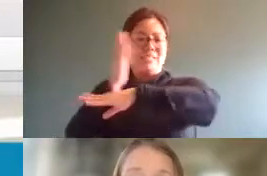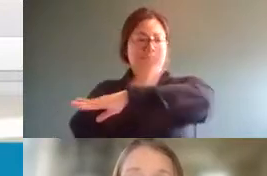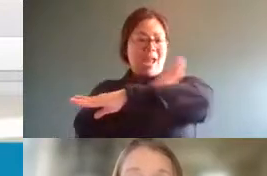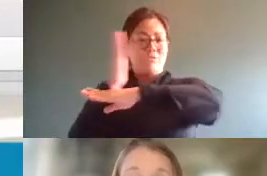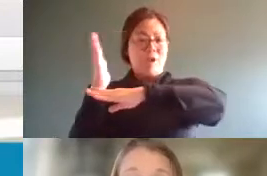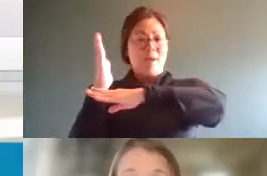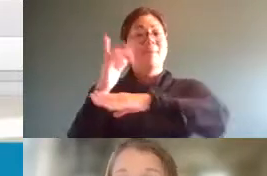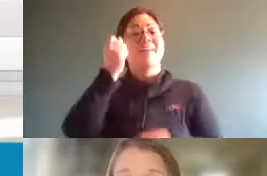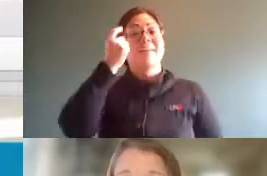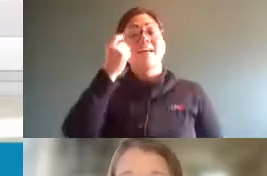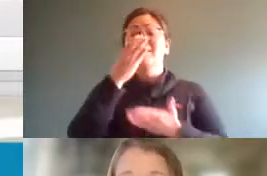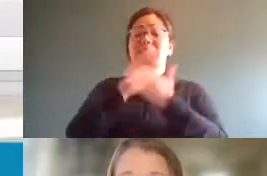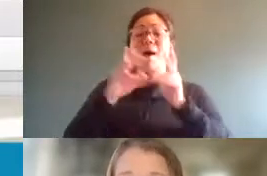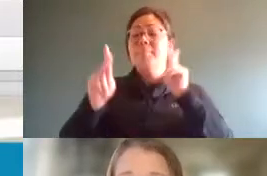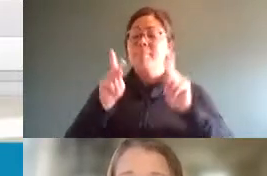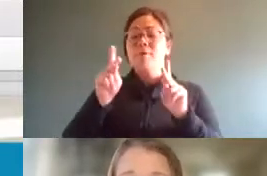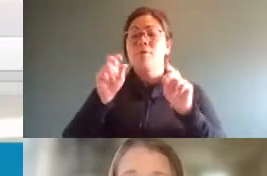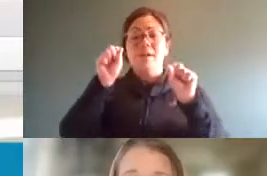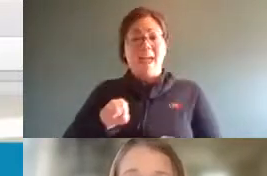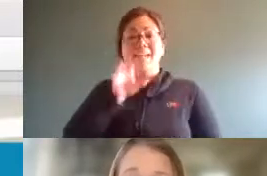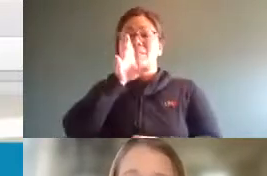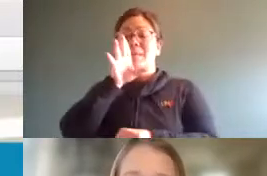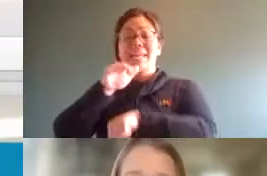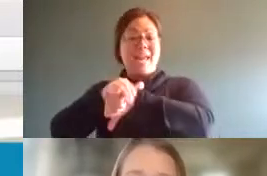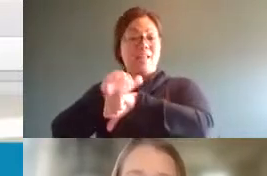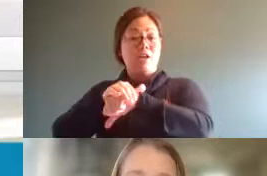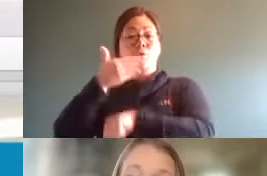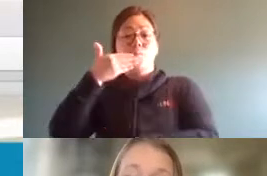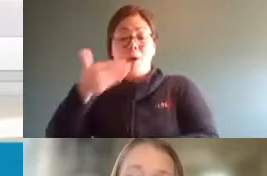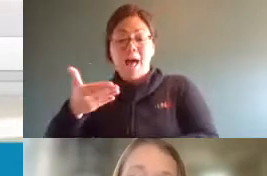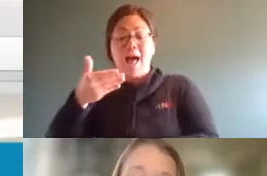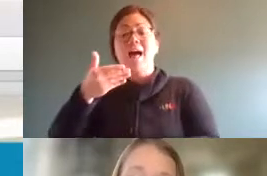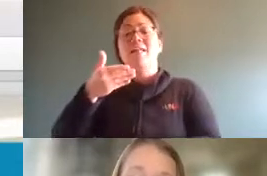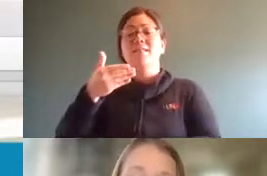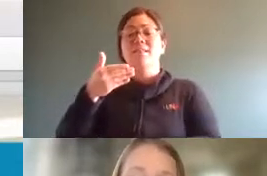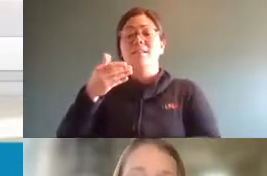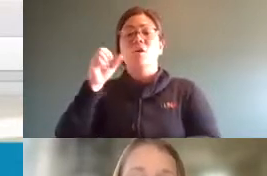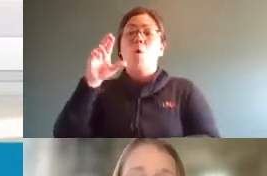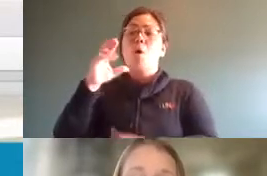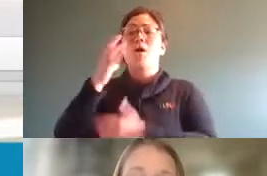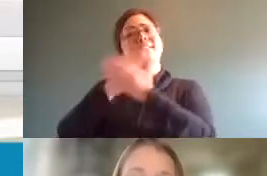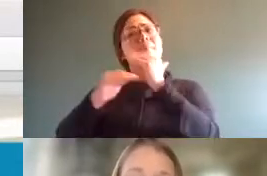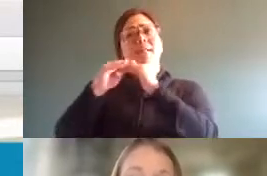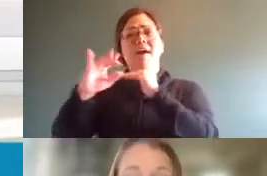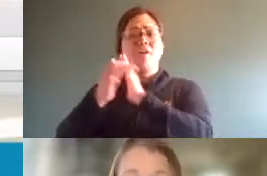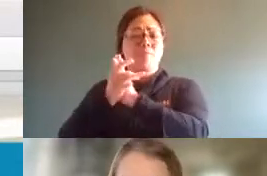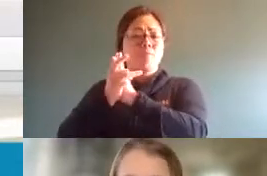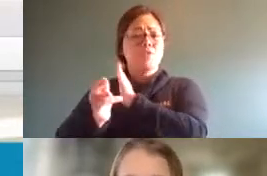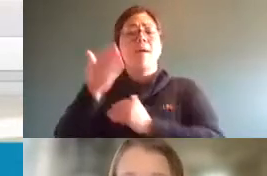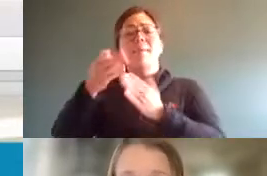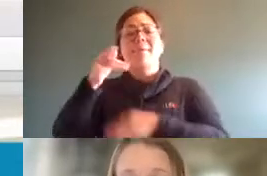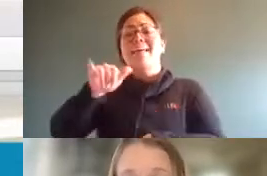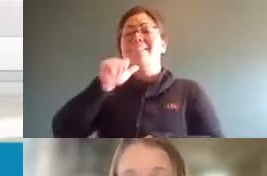some folks may be able to speak English really well, or with some level of proficiency, that may not be the